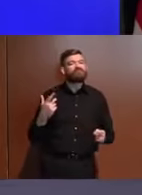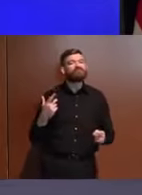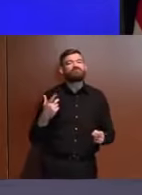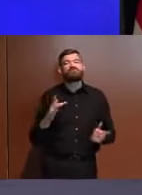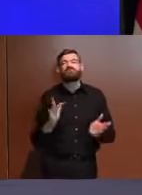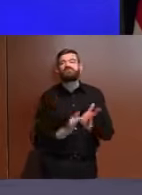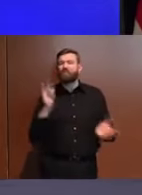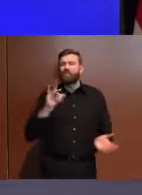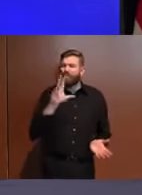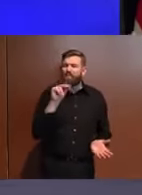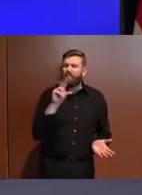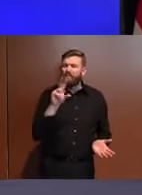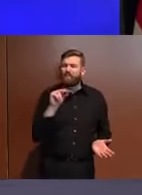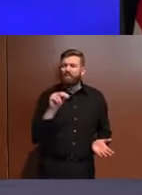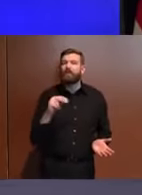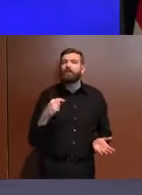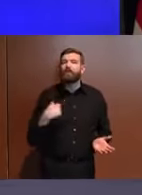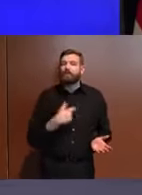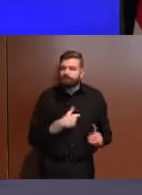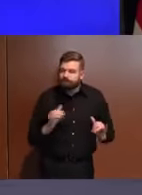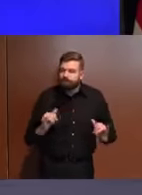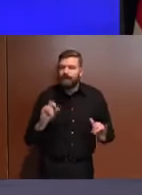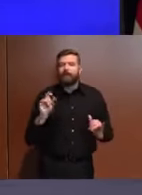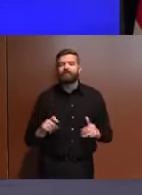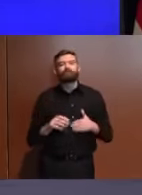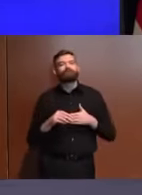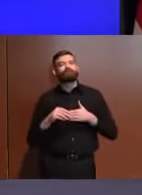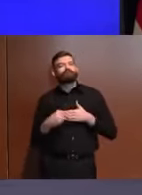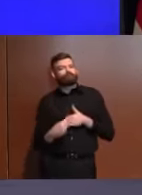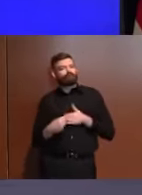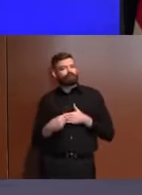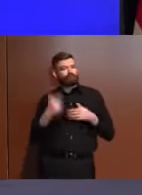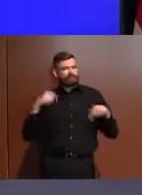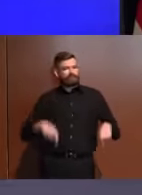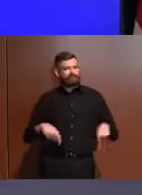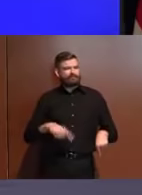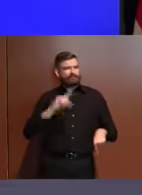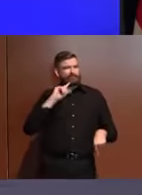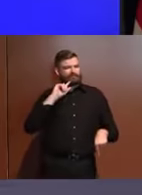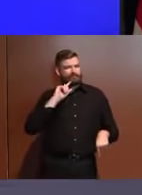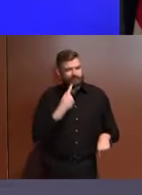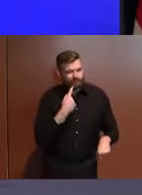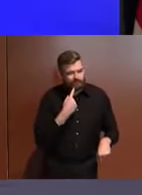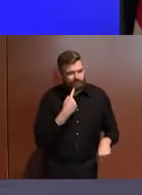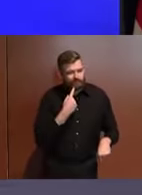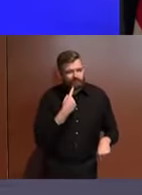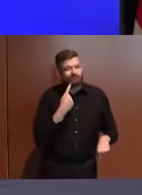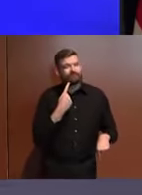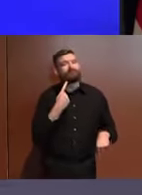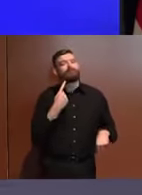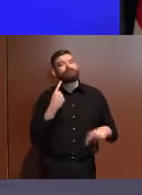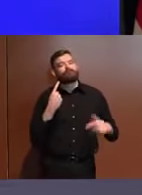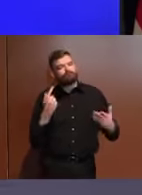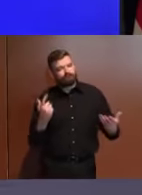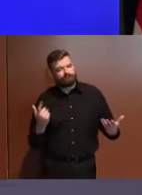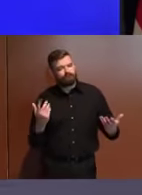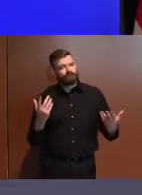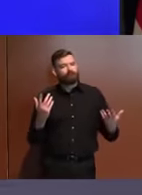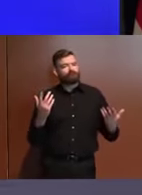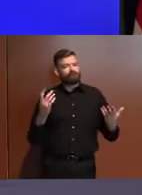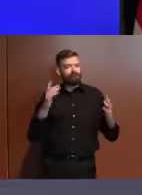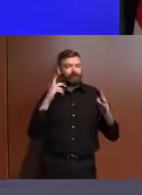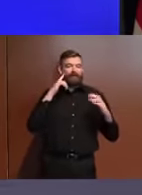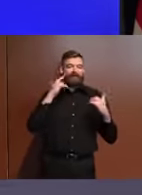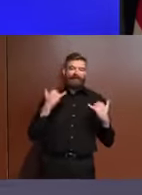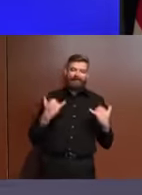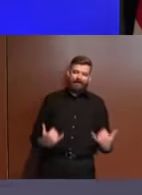as making sure democracy proceeds. And that's sort of where I would be, and we'll stay with. Elise. Just real quick. We'll come back if you got anything